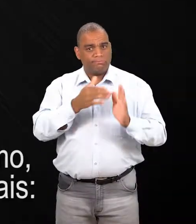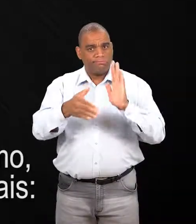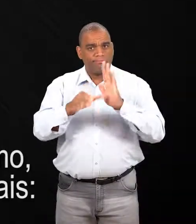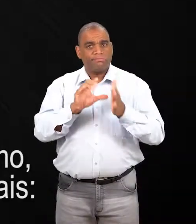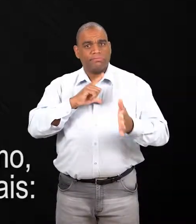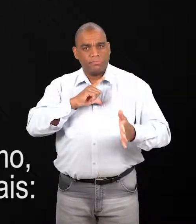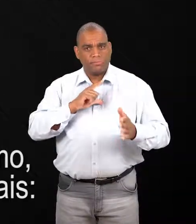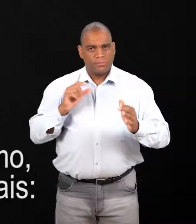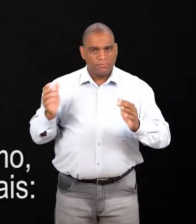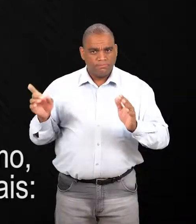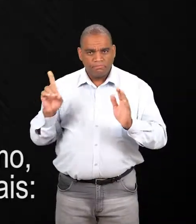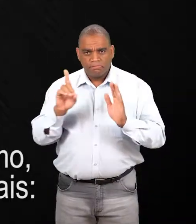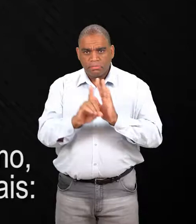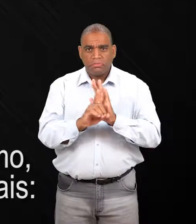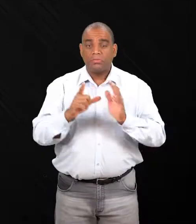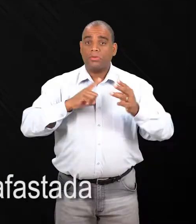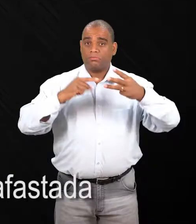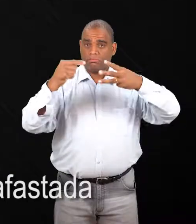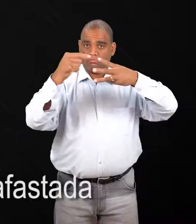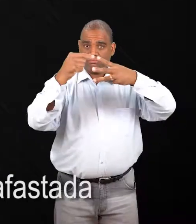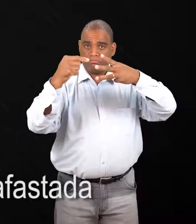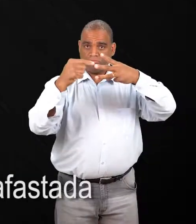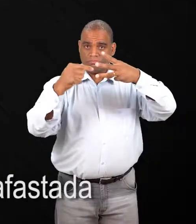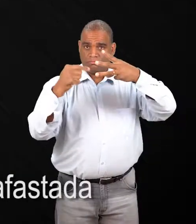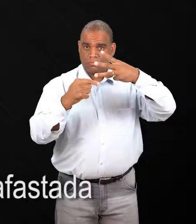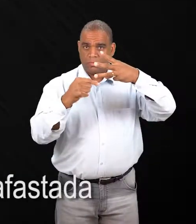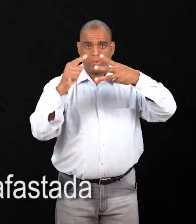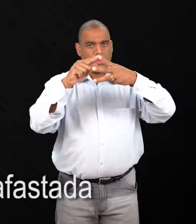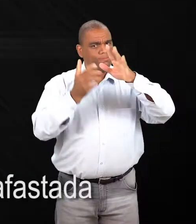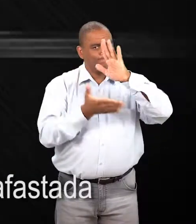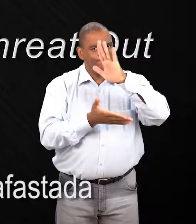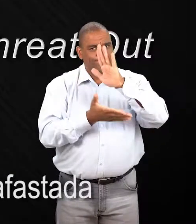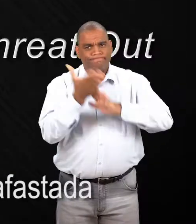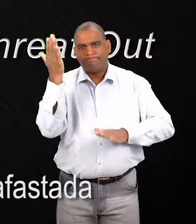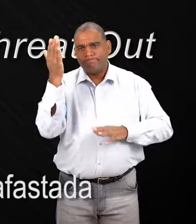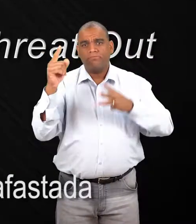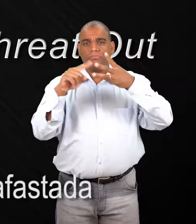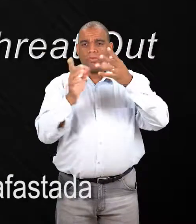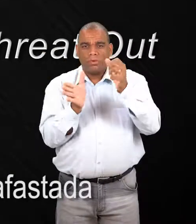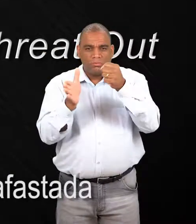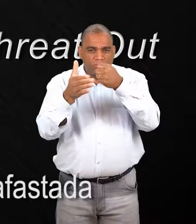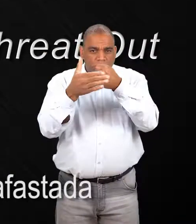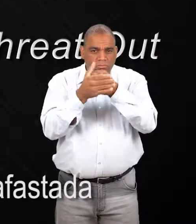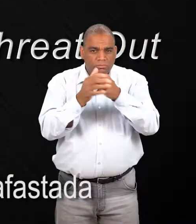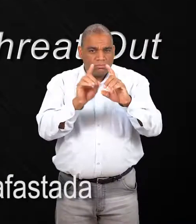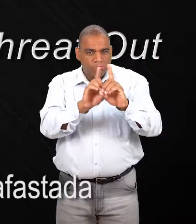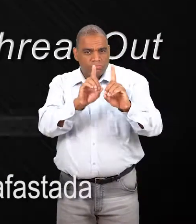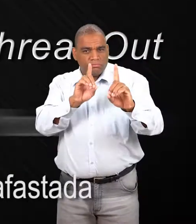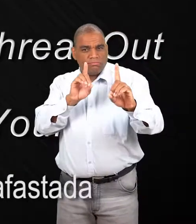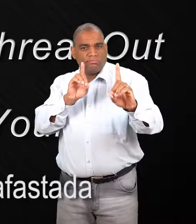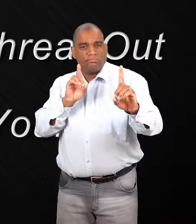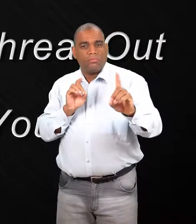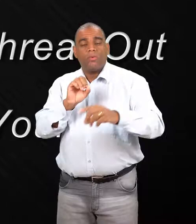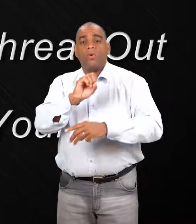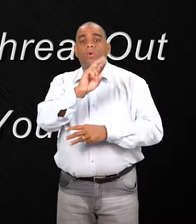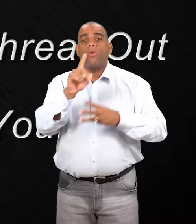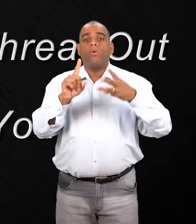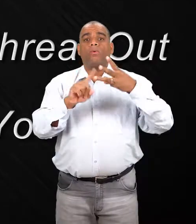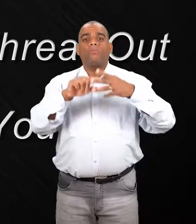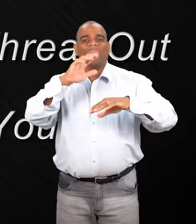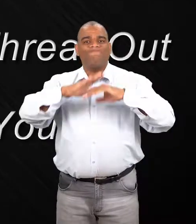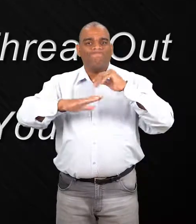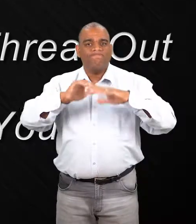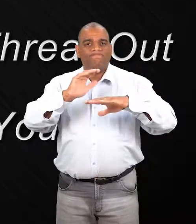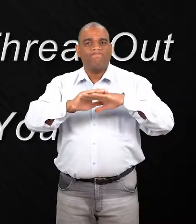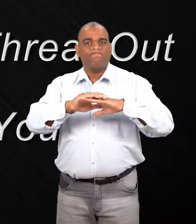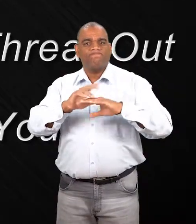danger gap, you have three key options: get out or run, hide out and keep the threat out, or take out